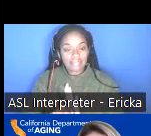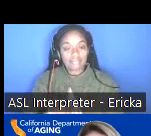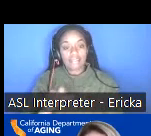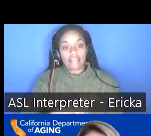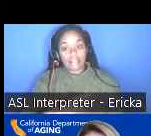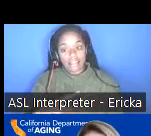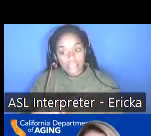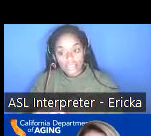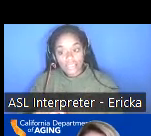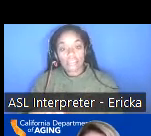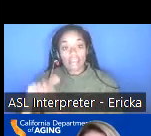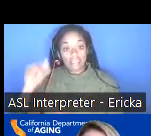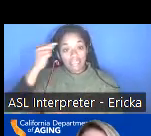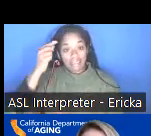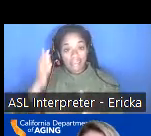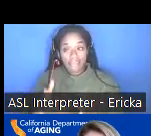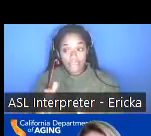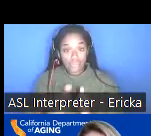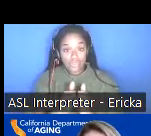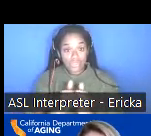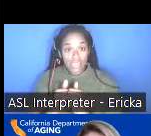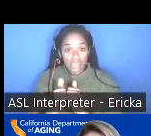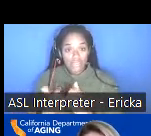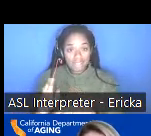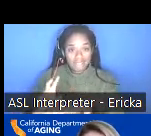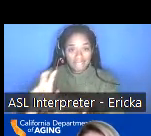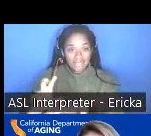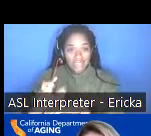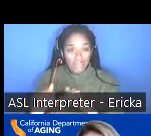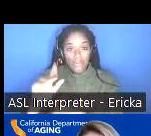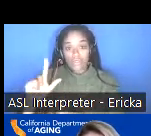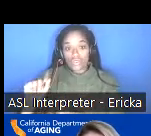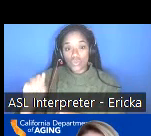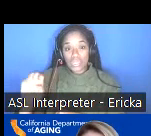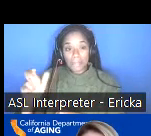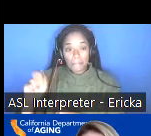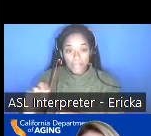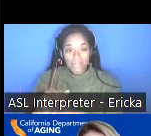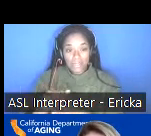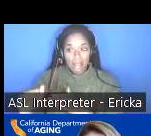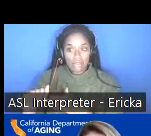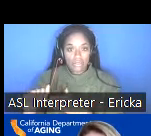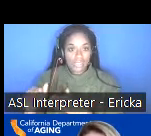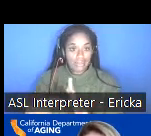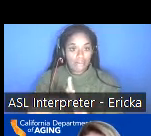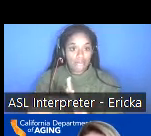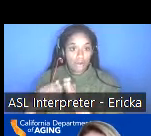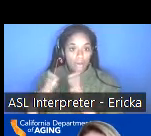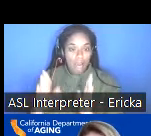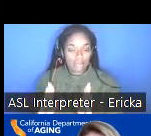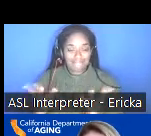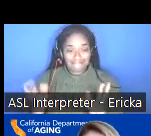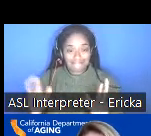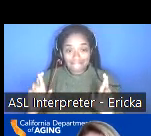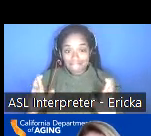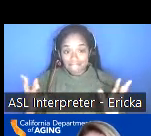and the governor together for investing more than $20 billion in affordable housing. And the hope is that we will start to